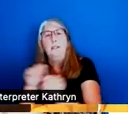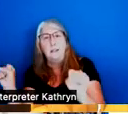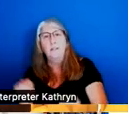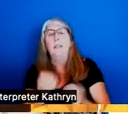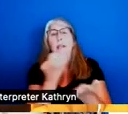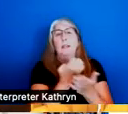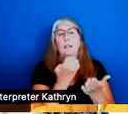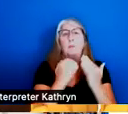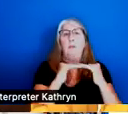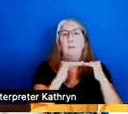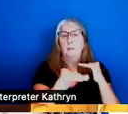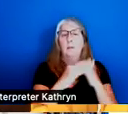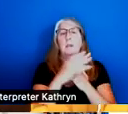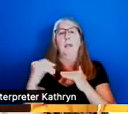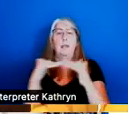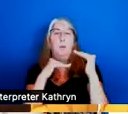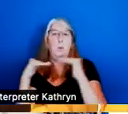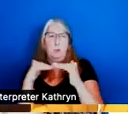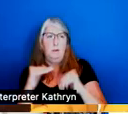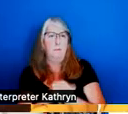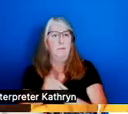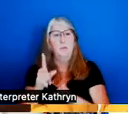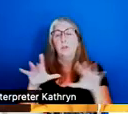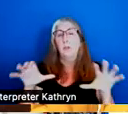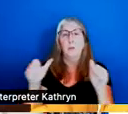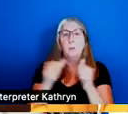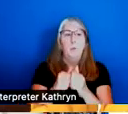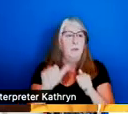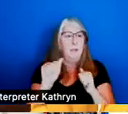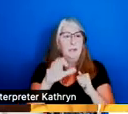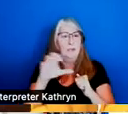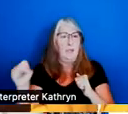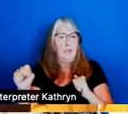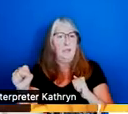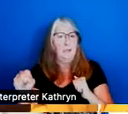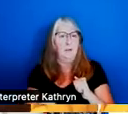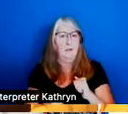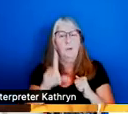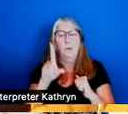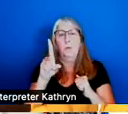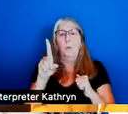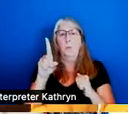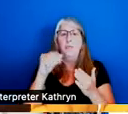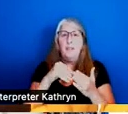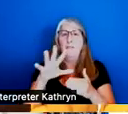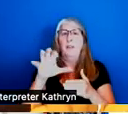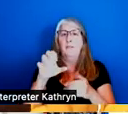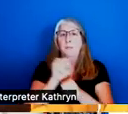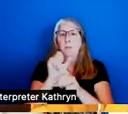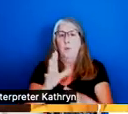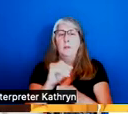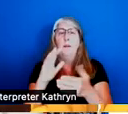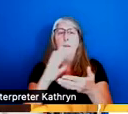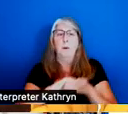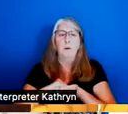stability, and equity. She does so alongside ACF's 1,500 employees, and in partnerships